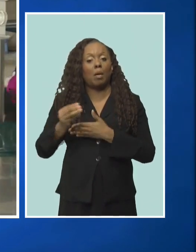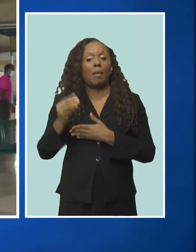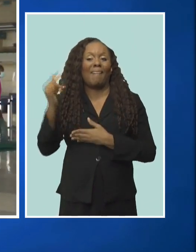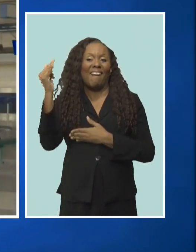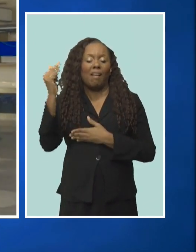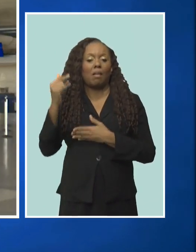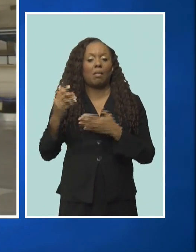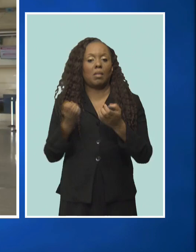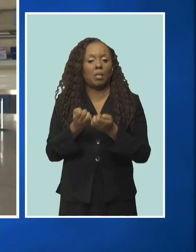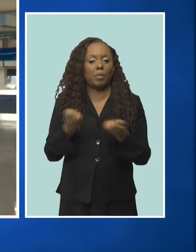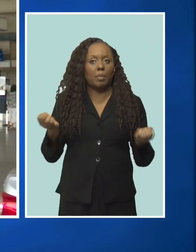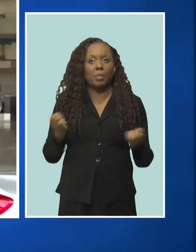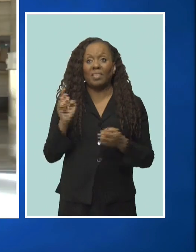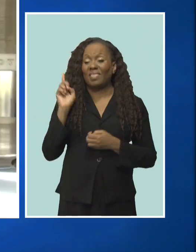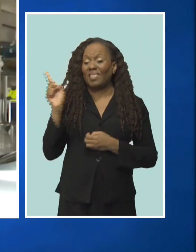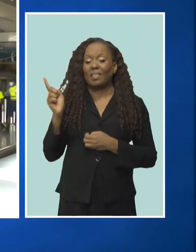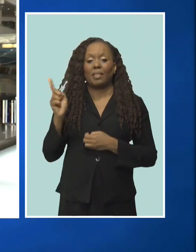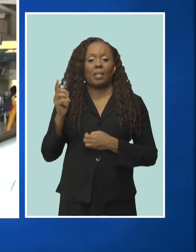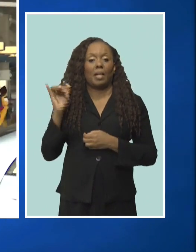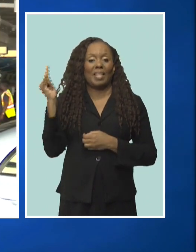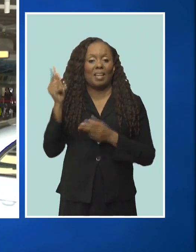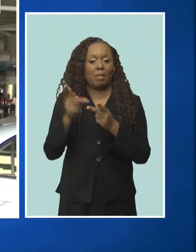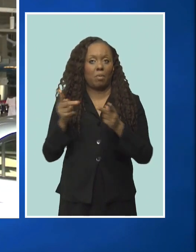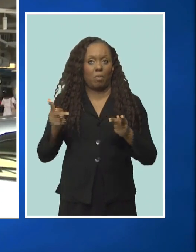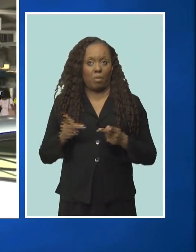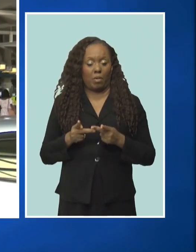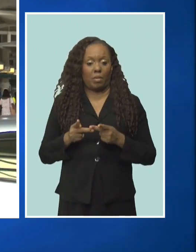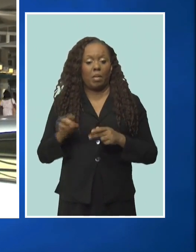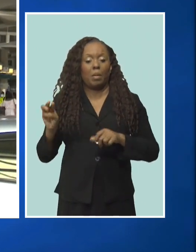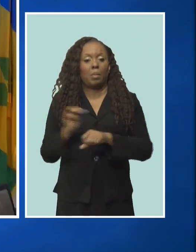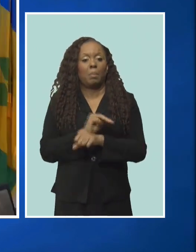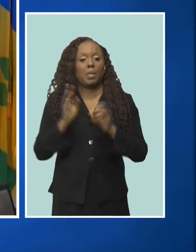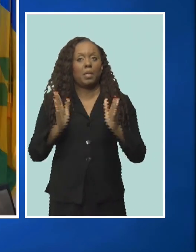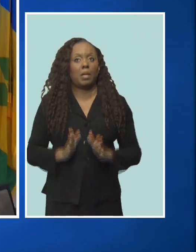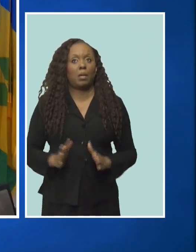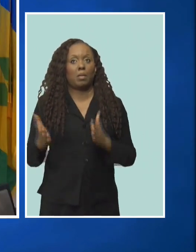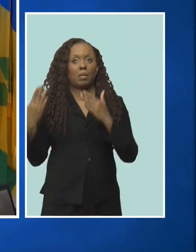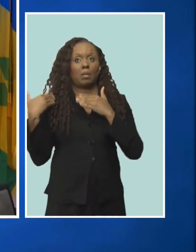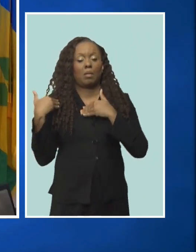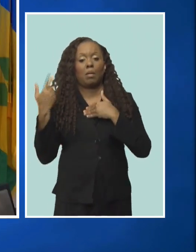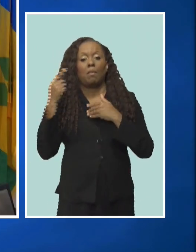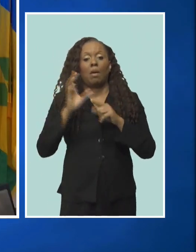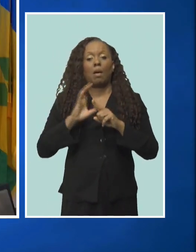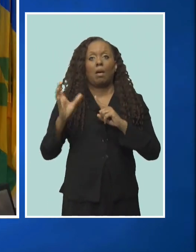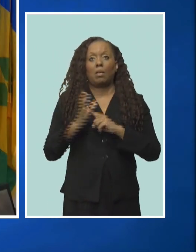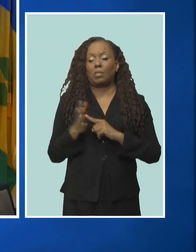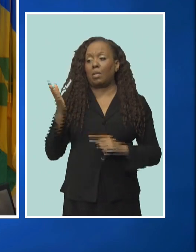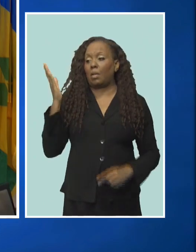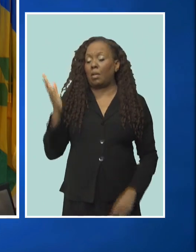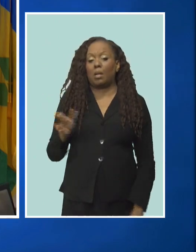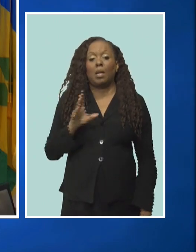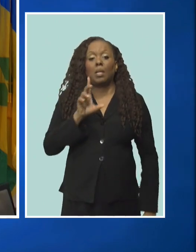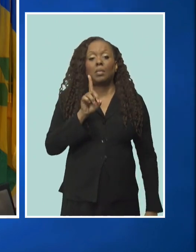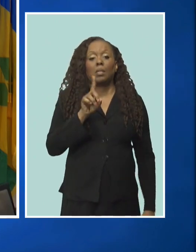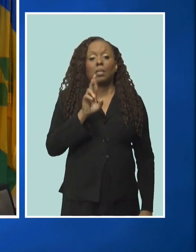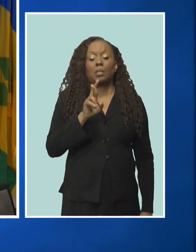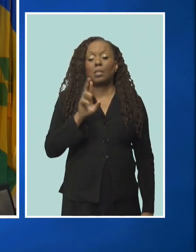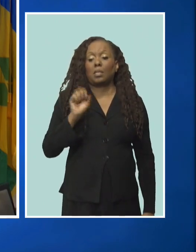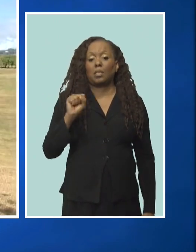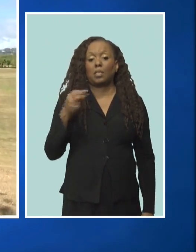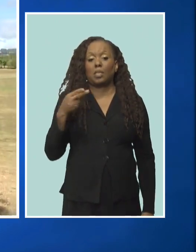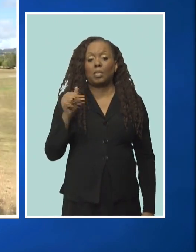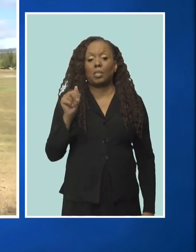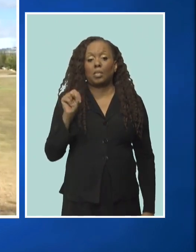Adams International Airport. Minister in the Prime Minister's office with responsibility for culture, Dr. Chantel Maronite, says